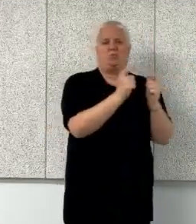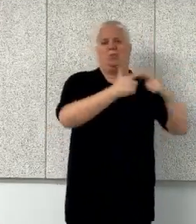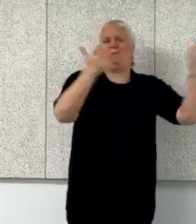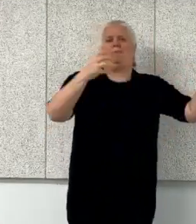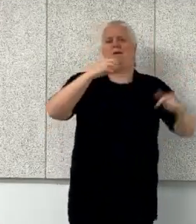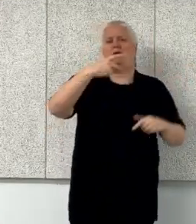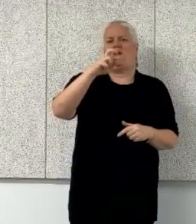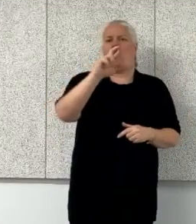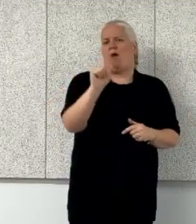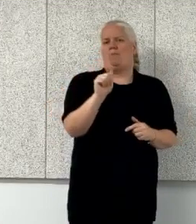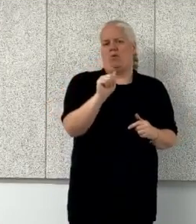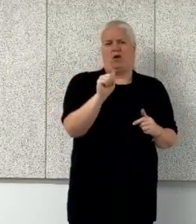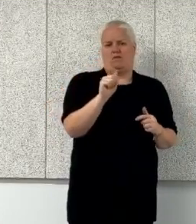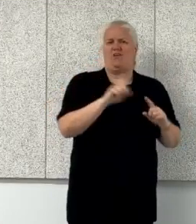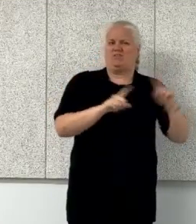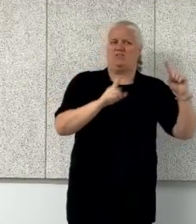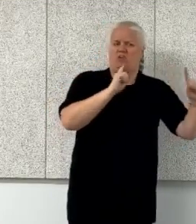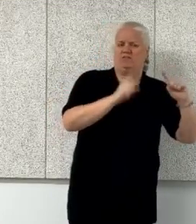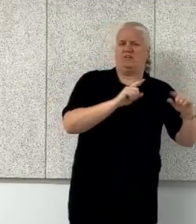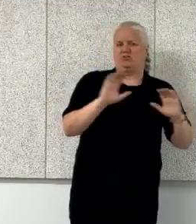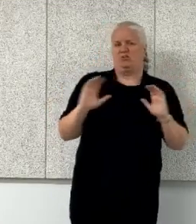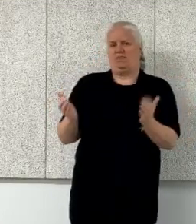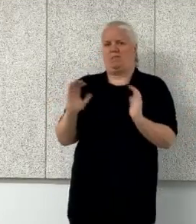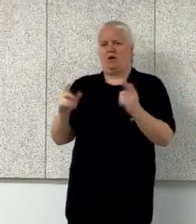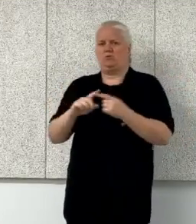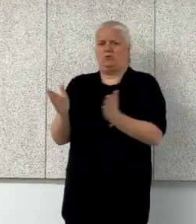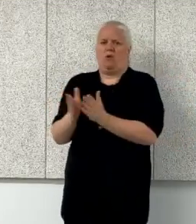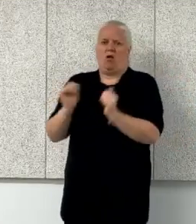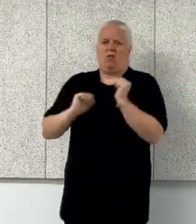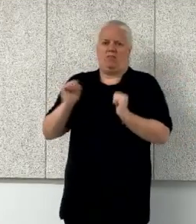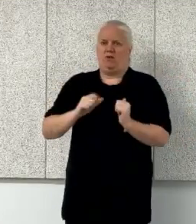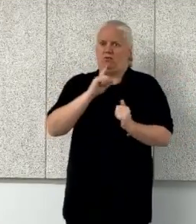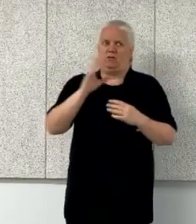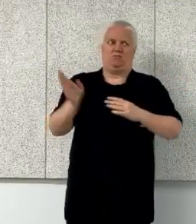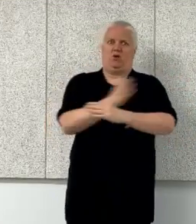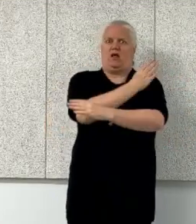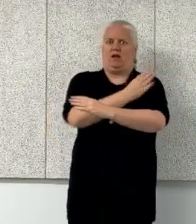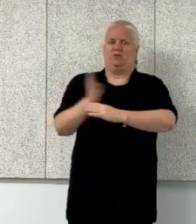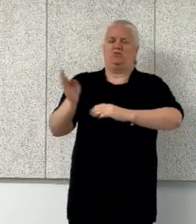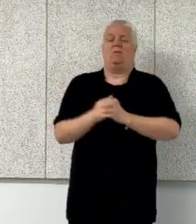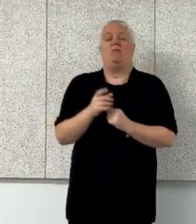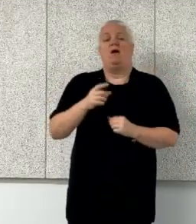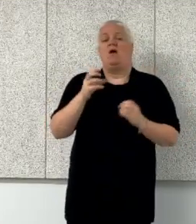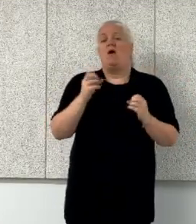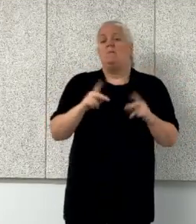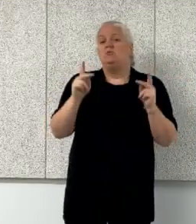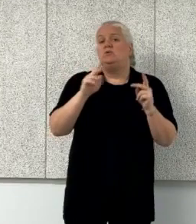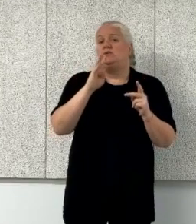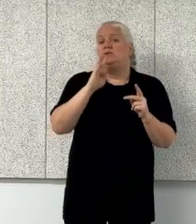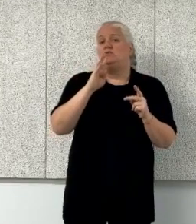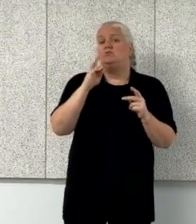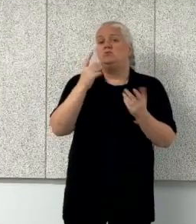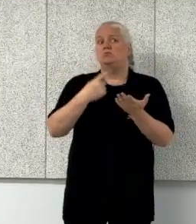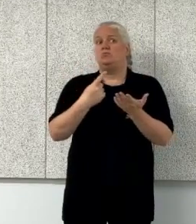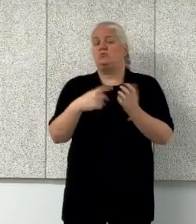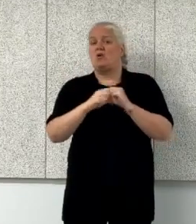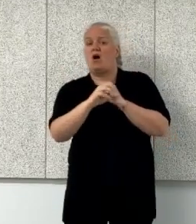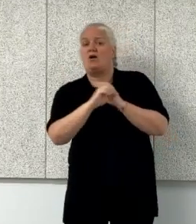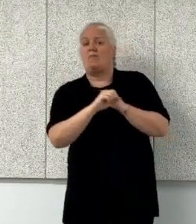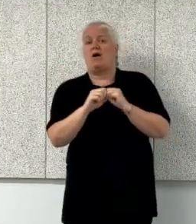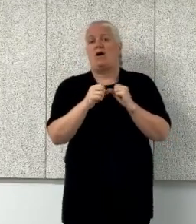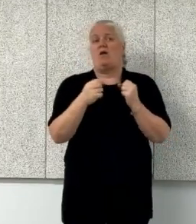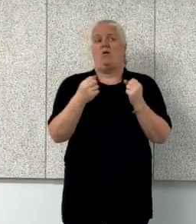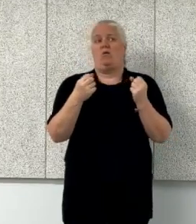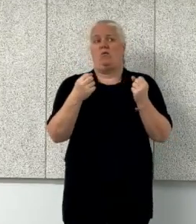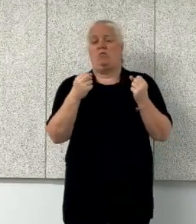with WP Theater. You know, it just is a range. But the opportunity to talk about your values and to let people know who you are